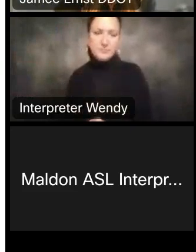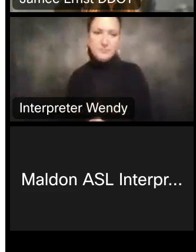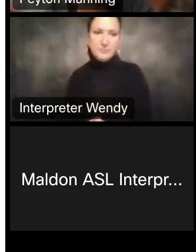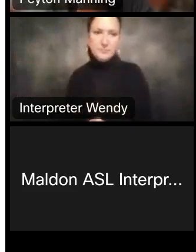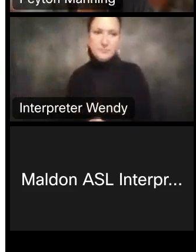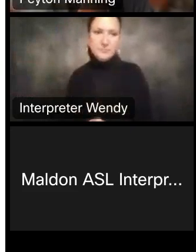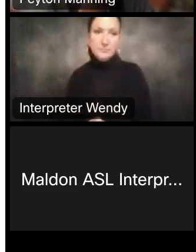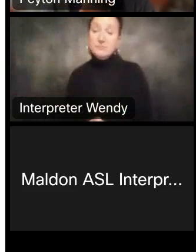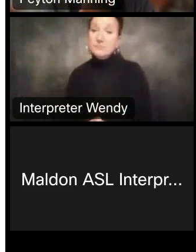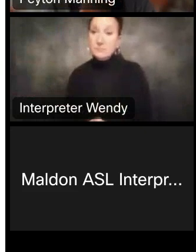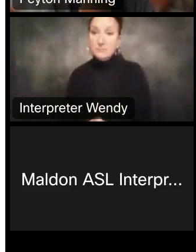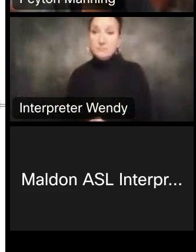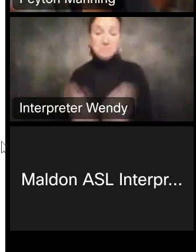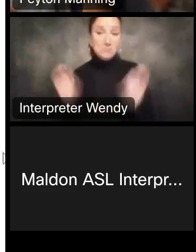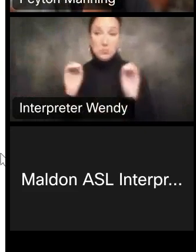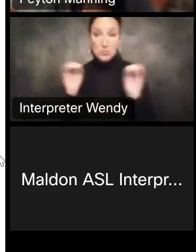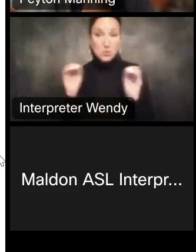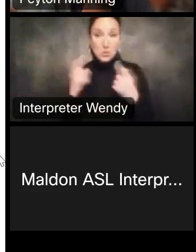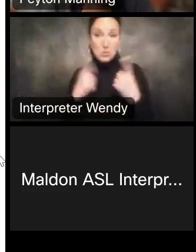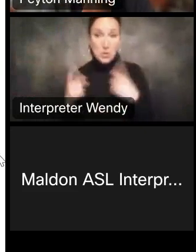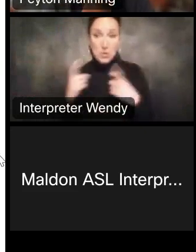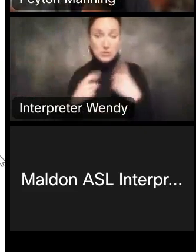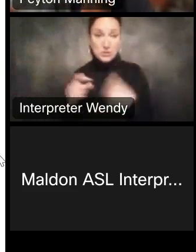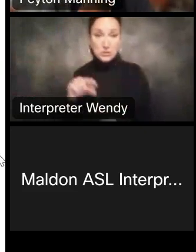Got it. That's it right now in the Q&A.